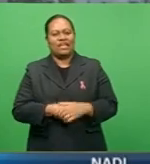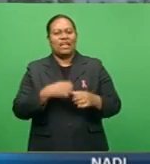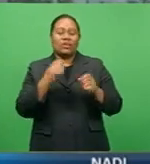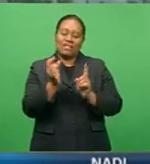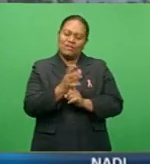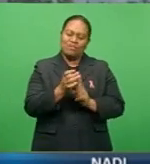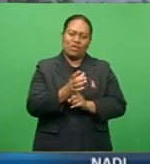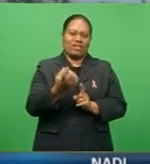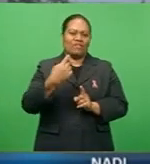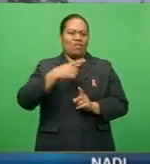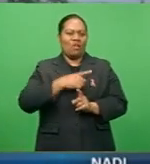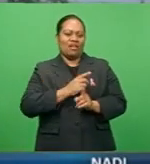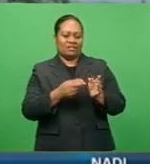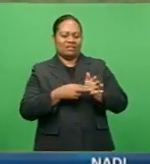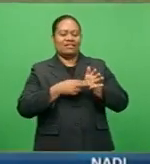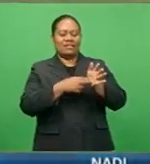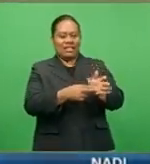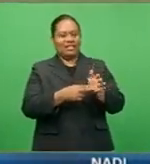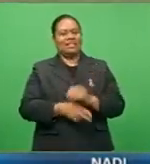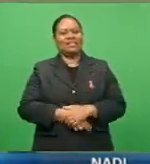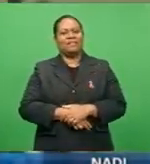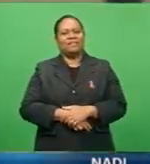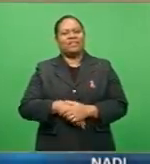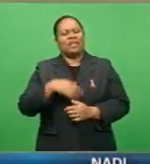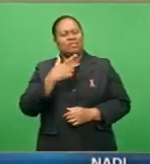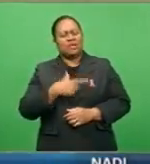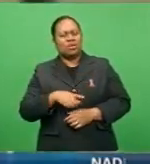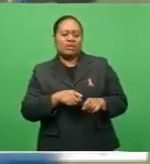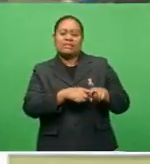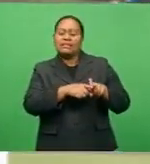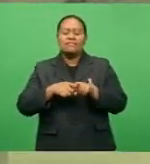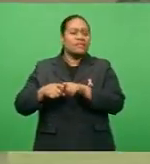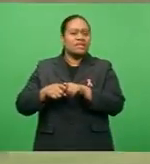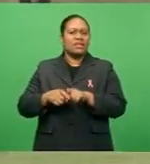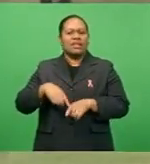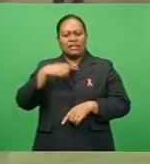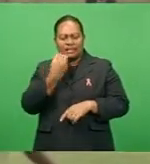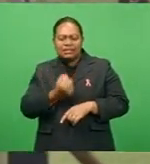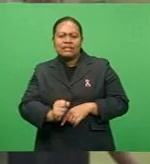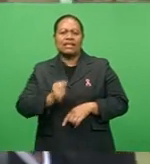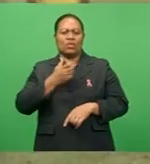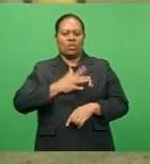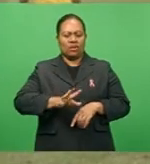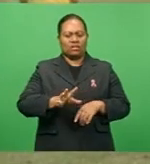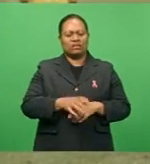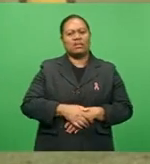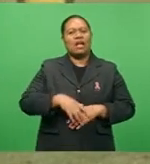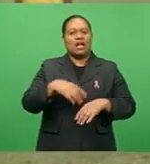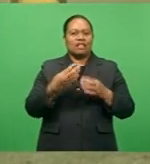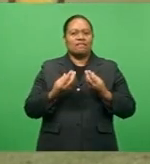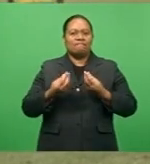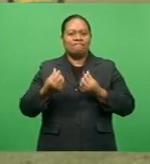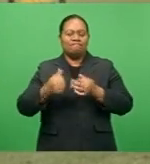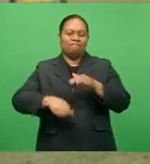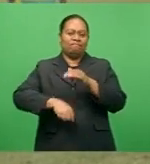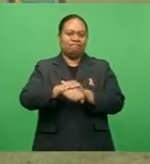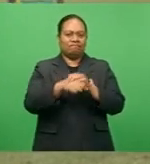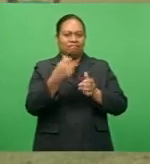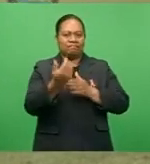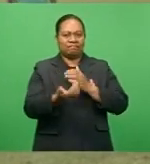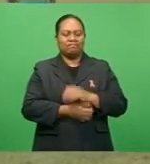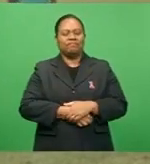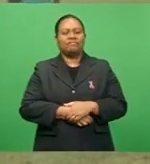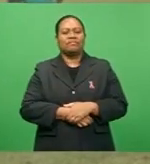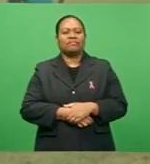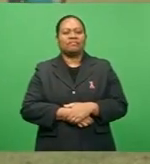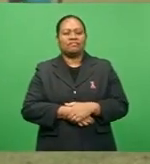goal. Suva has 25 points from 12 matches, taking over from Rewa in the top spot who has 23 points. Nasino, on the other hand, has